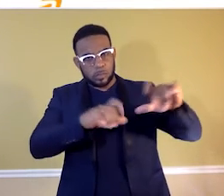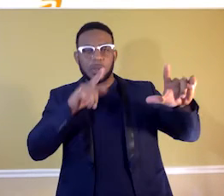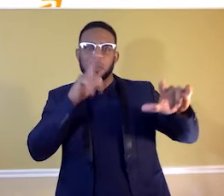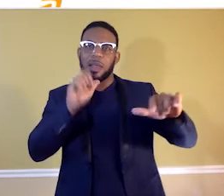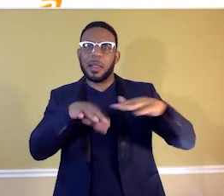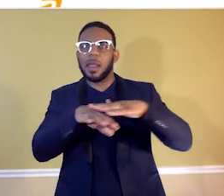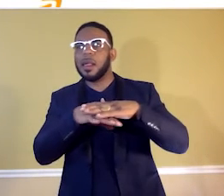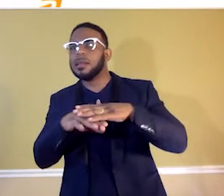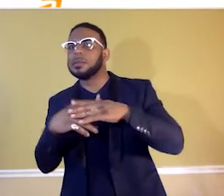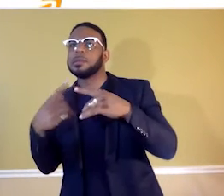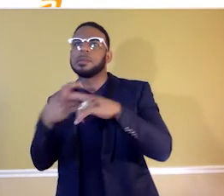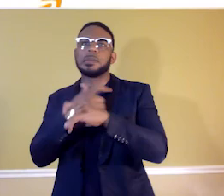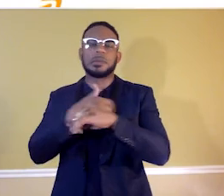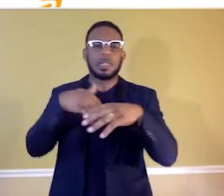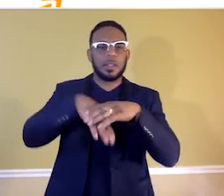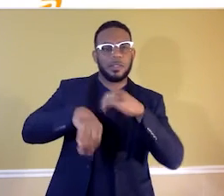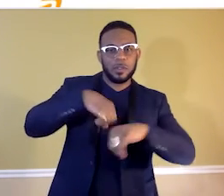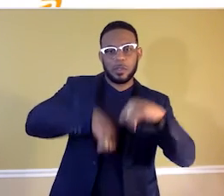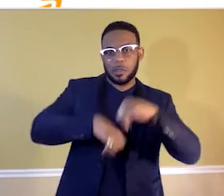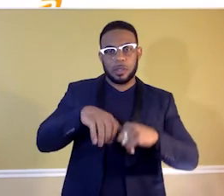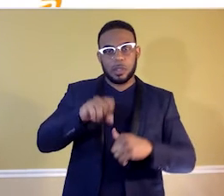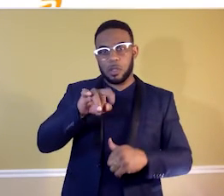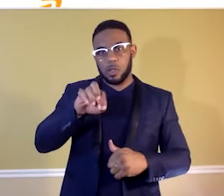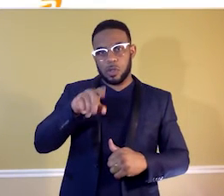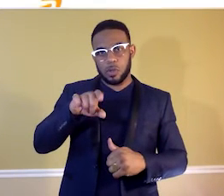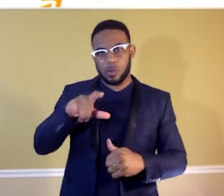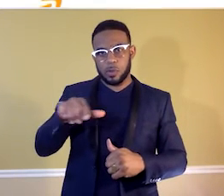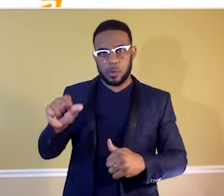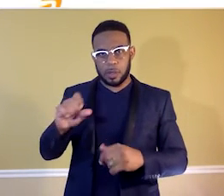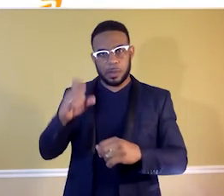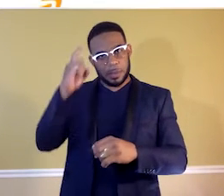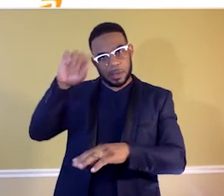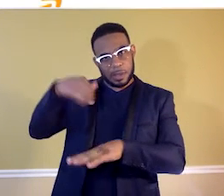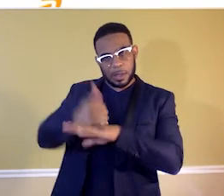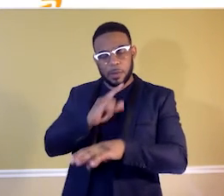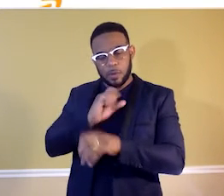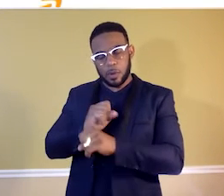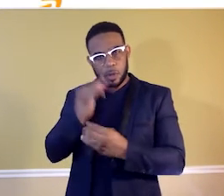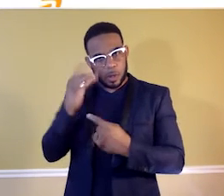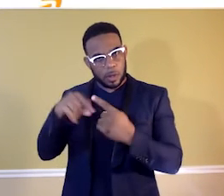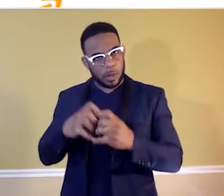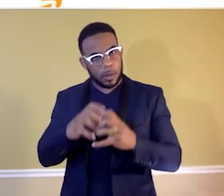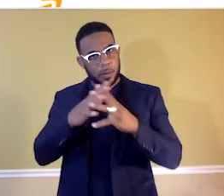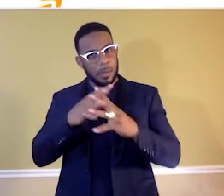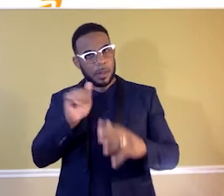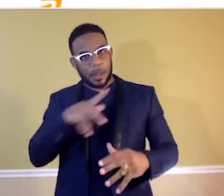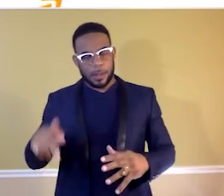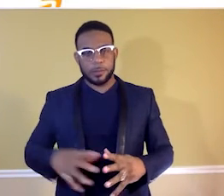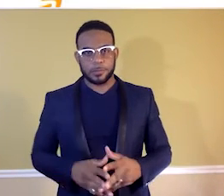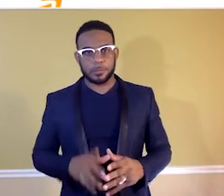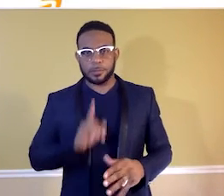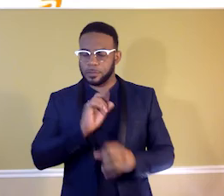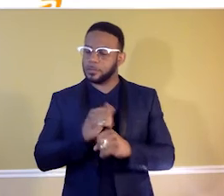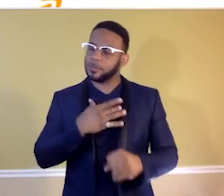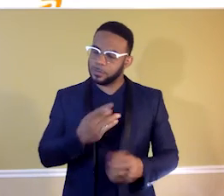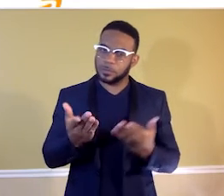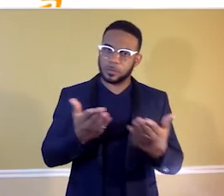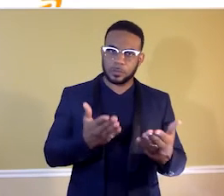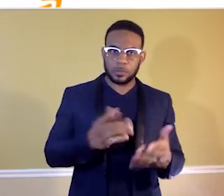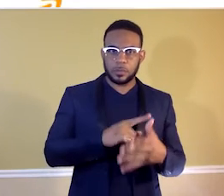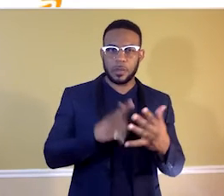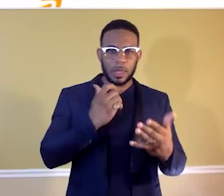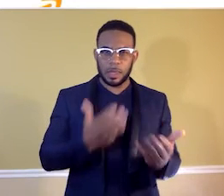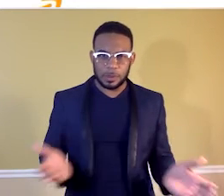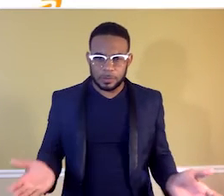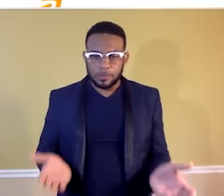about underlying infrastructure. So serverless first mentality is a lot of the time when you want to build an application. So I really like these services just to